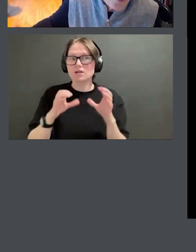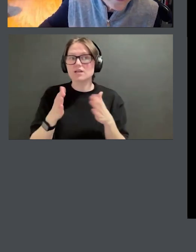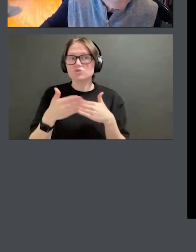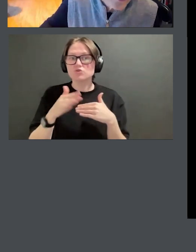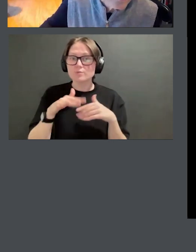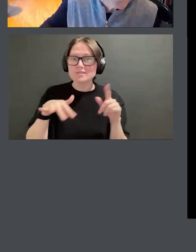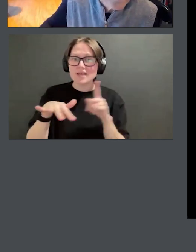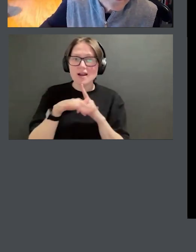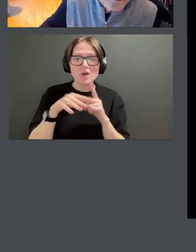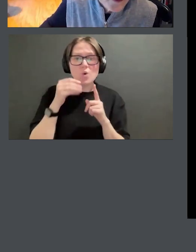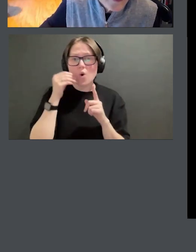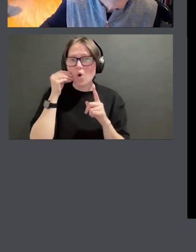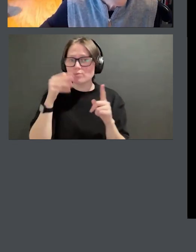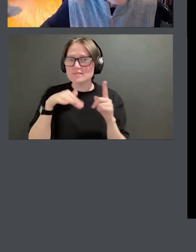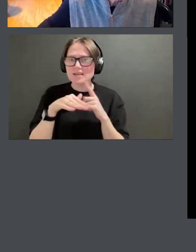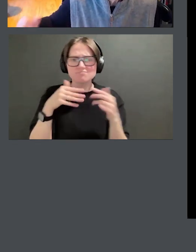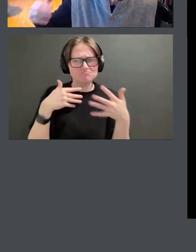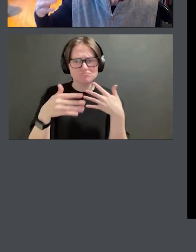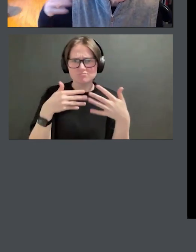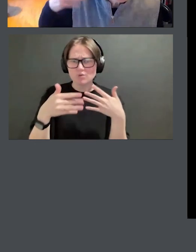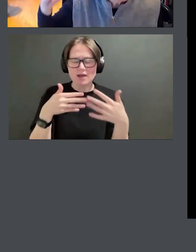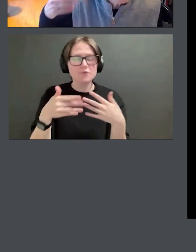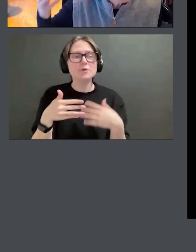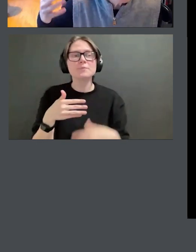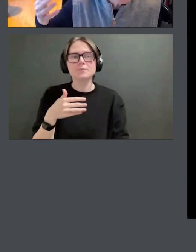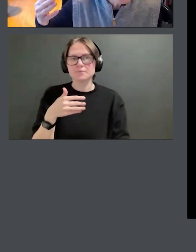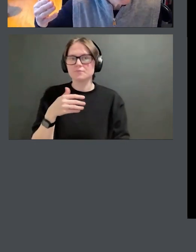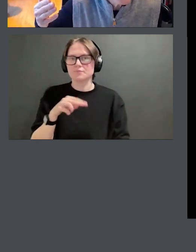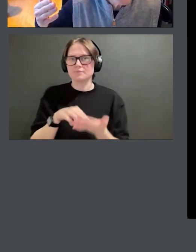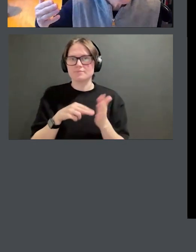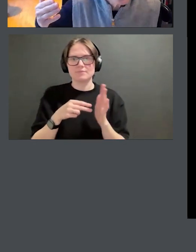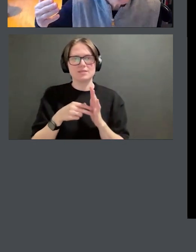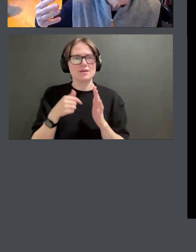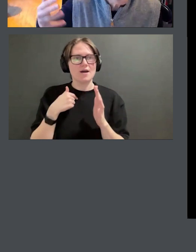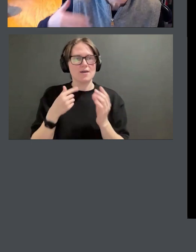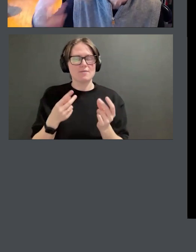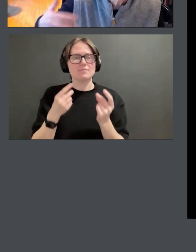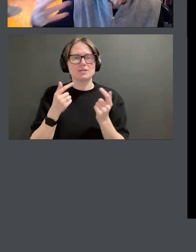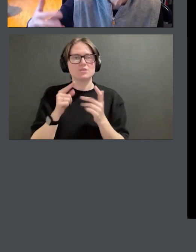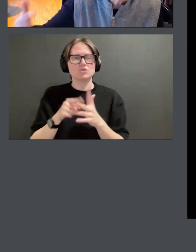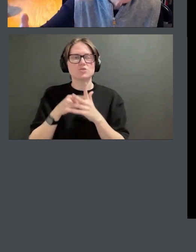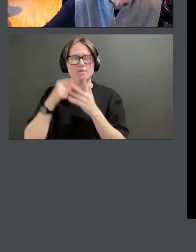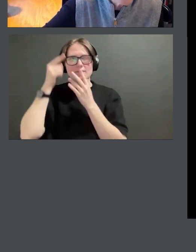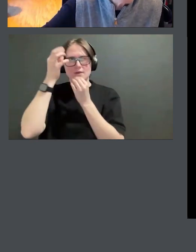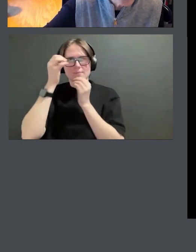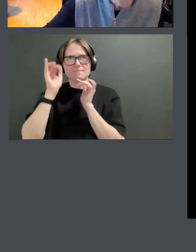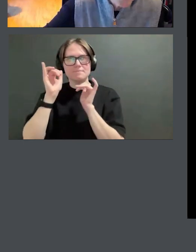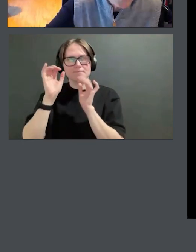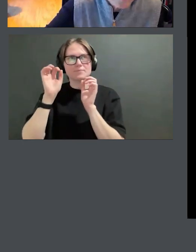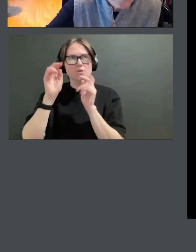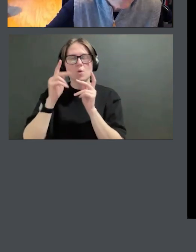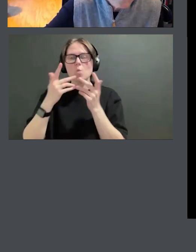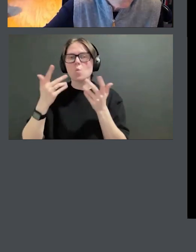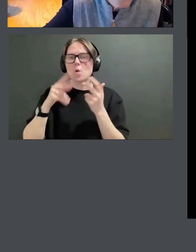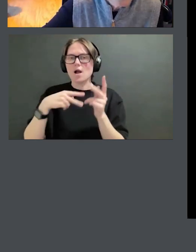setting, whatever, then I immediately start thinking, okay, what kind of hearing